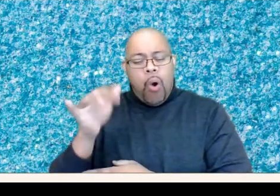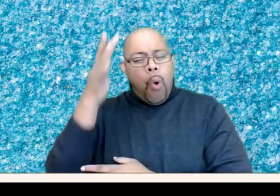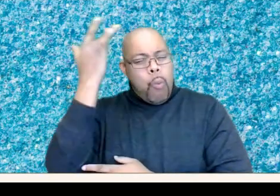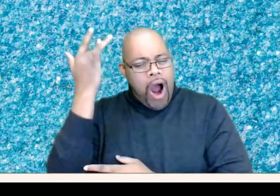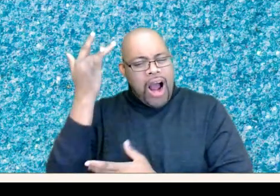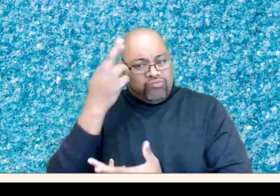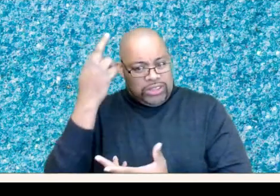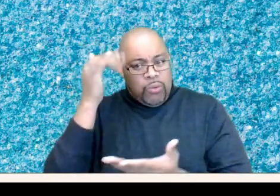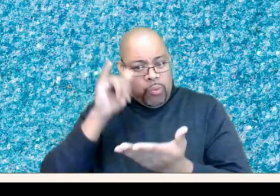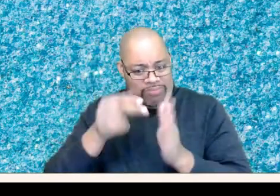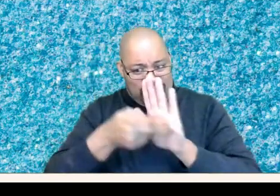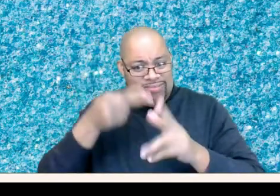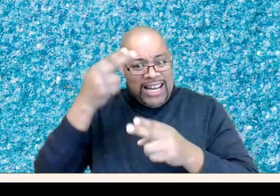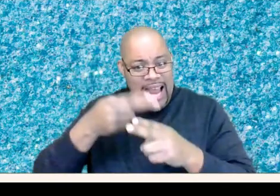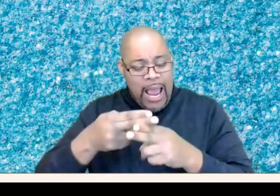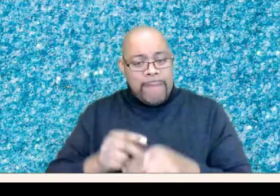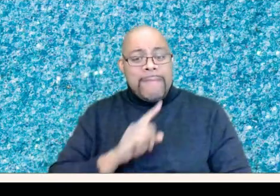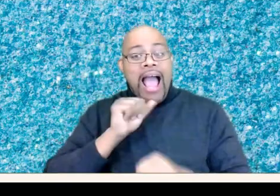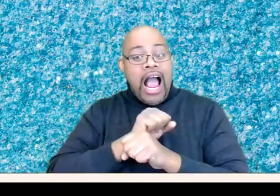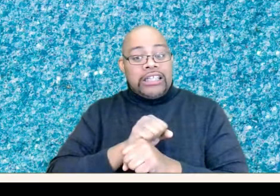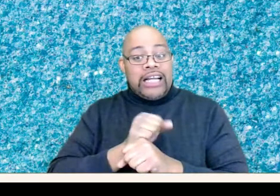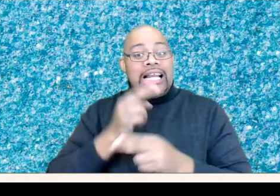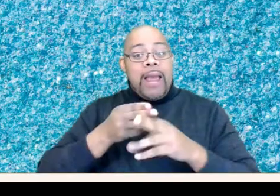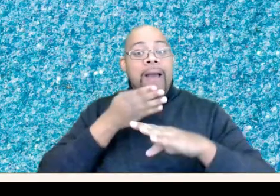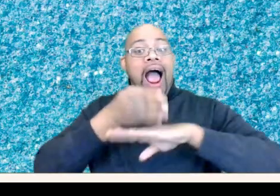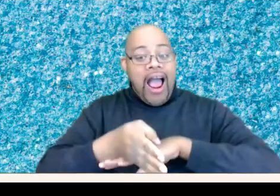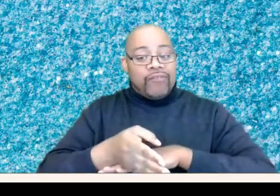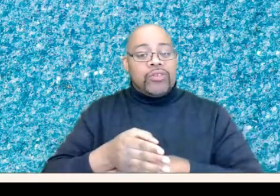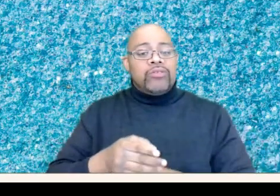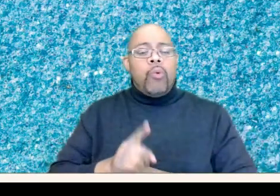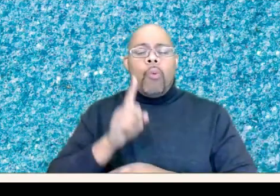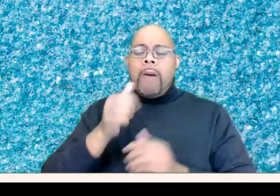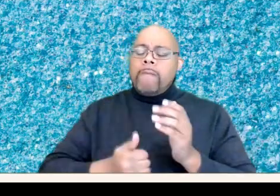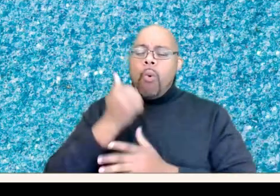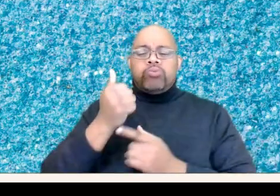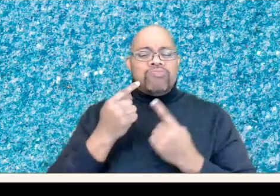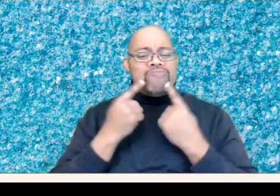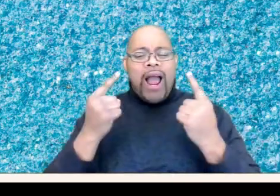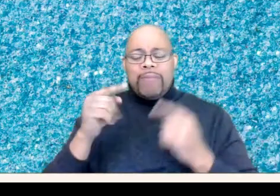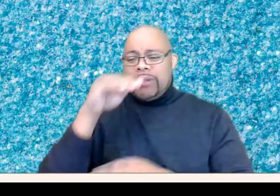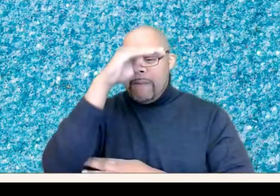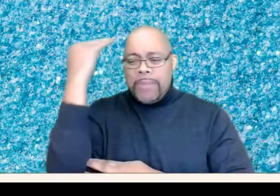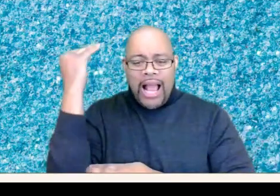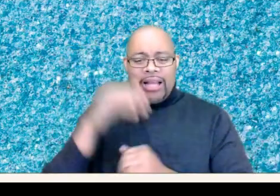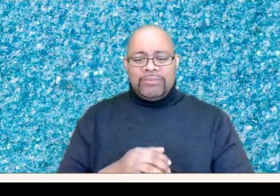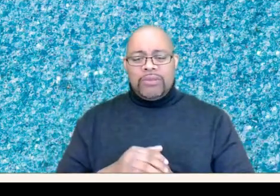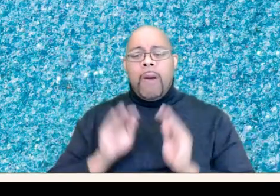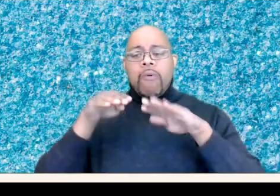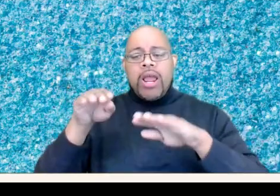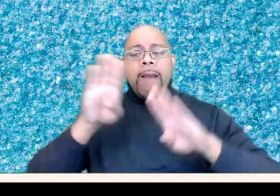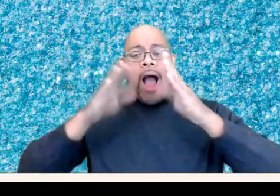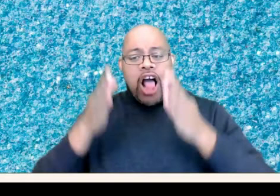And the reason it was called this, it was actually named after one of the most prominent black